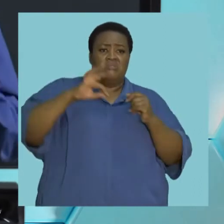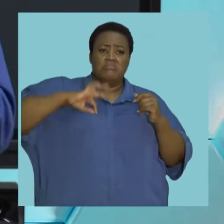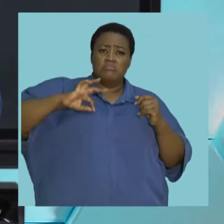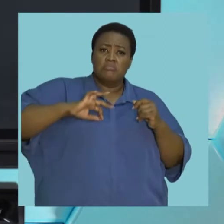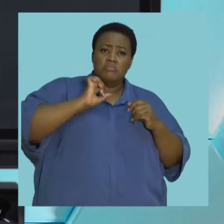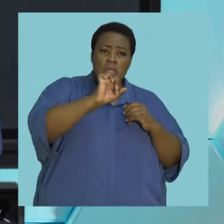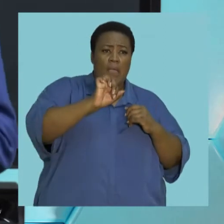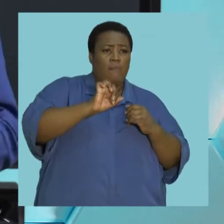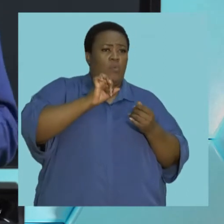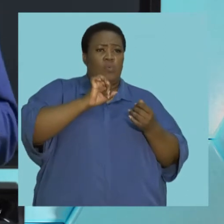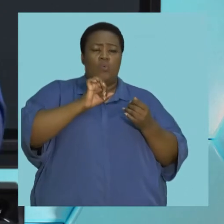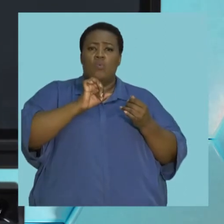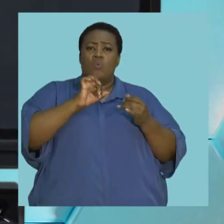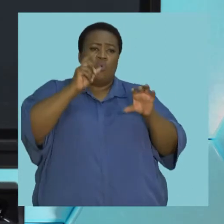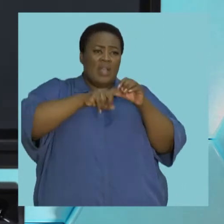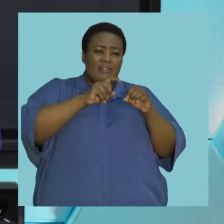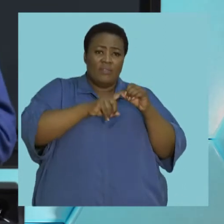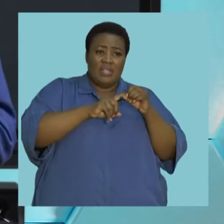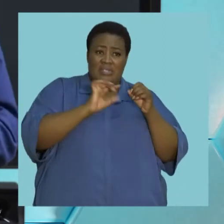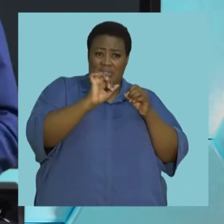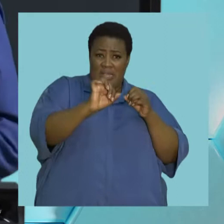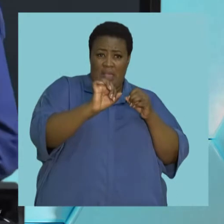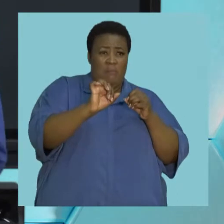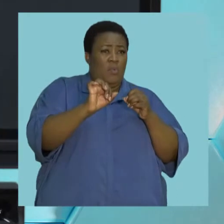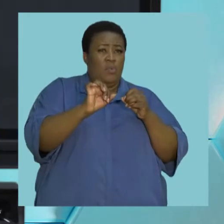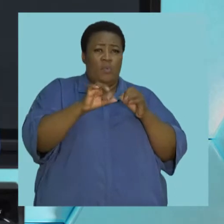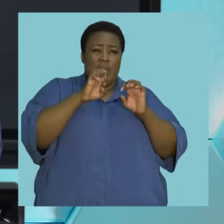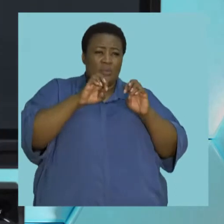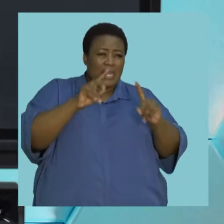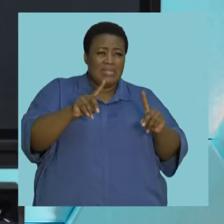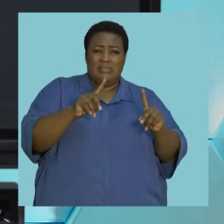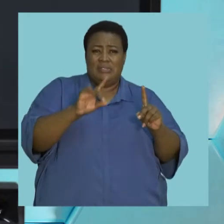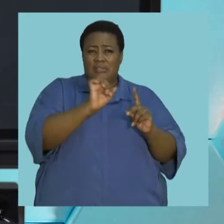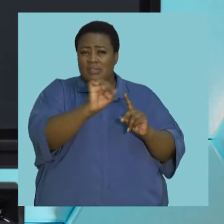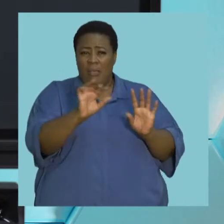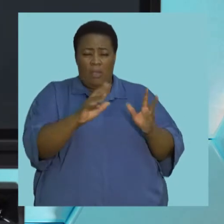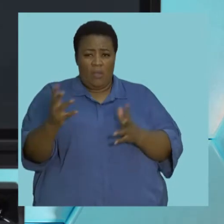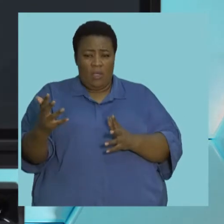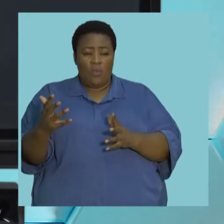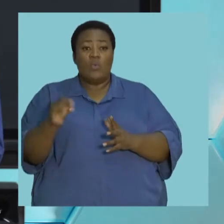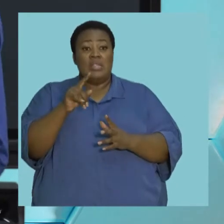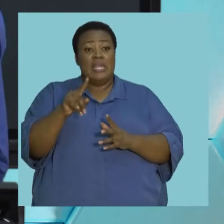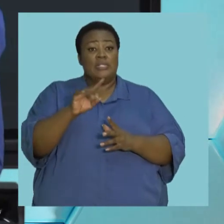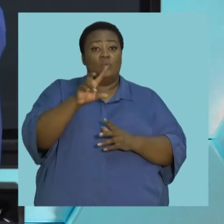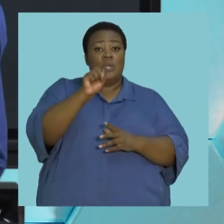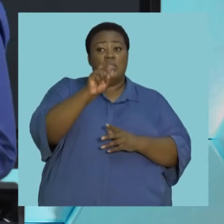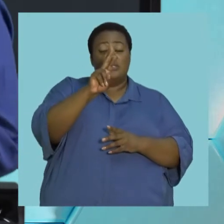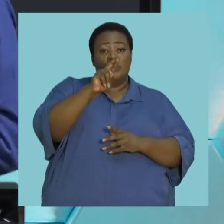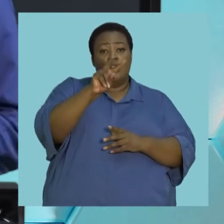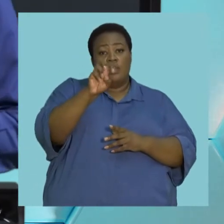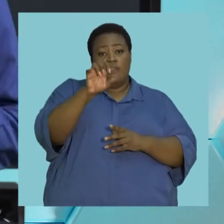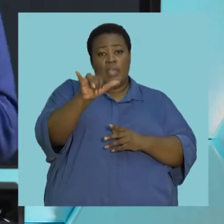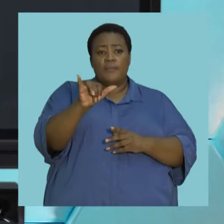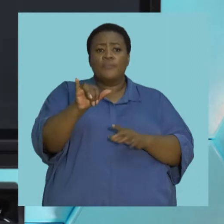income, the literacy rate, the number of dependents, the education rate. That's the survey. We also do